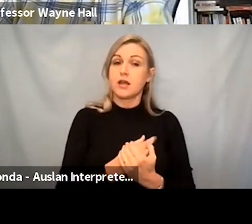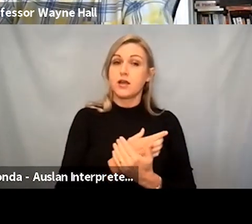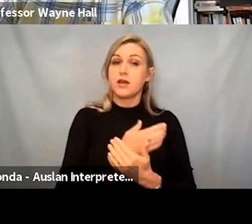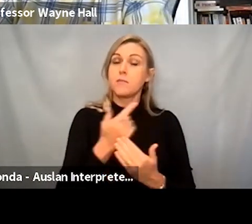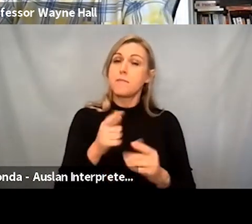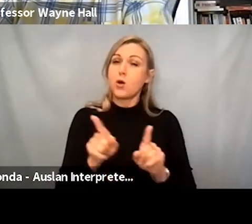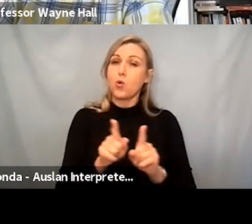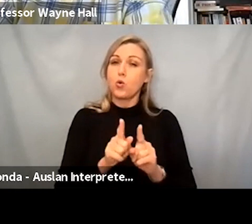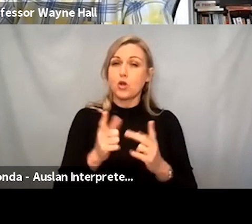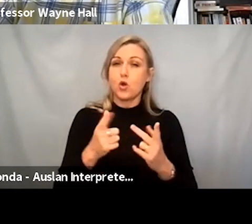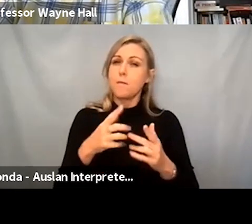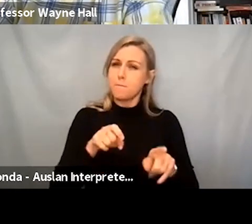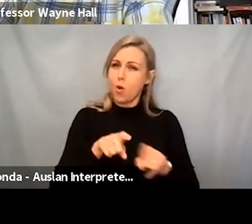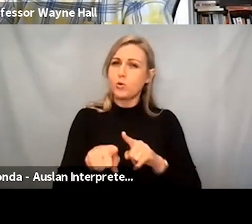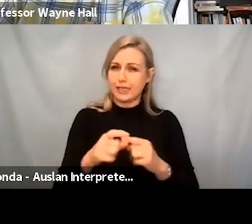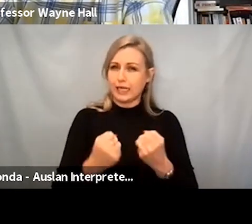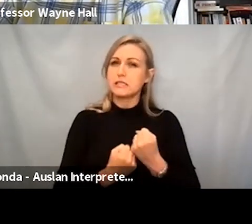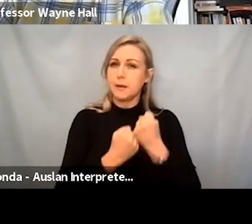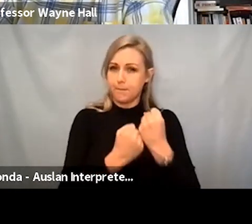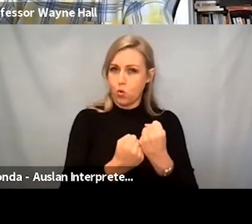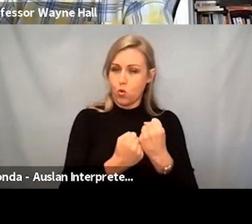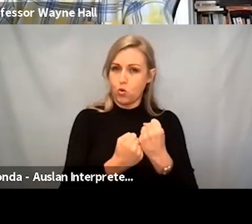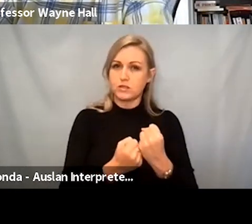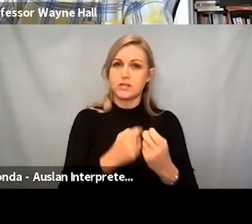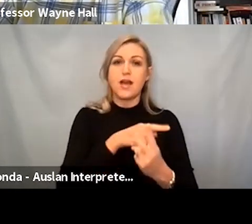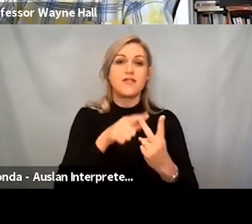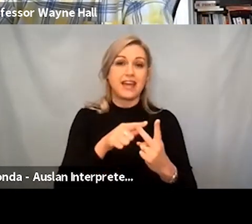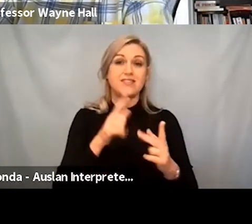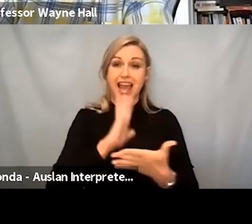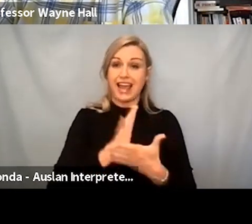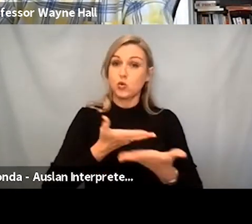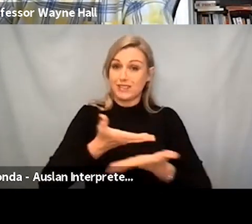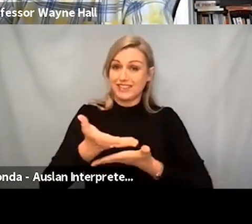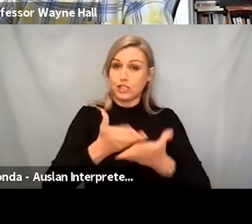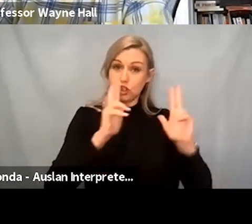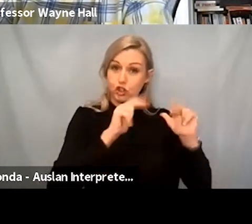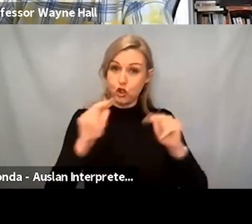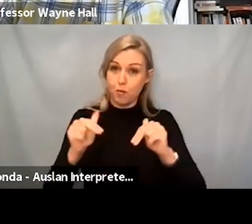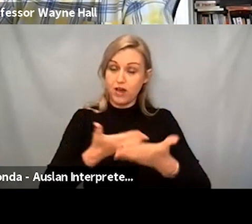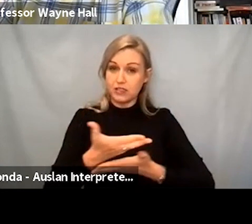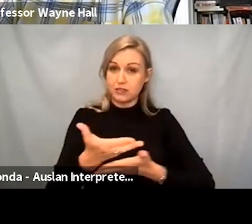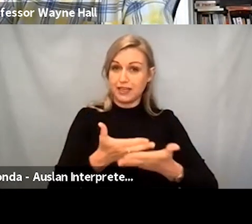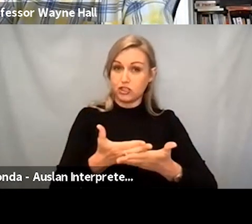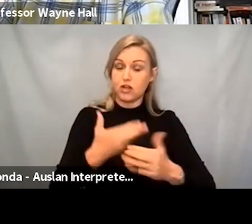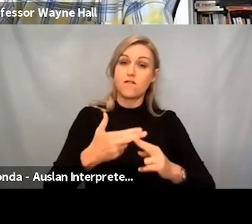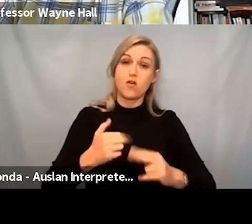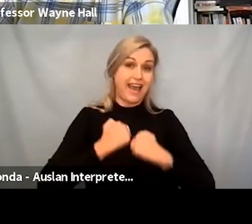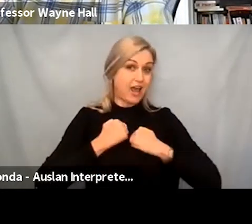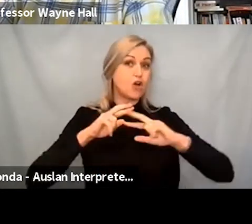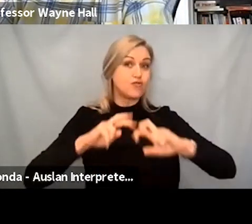but also just support. And then the supervised session itself, which typically, at least in our research,